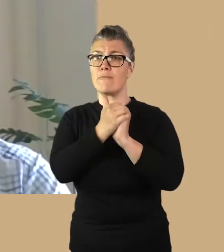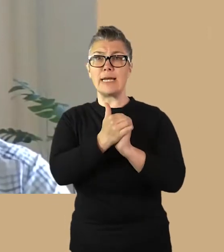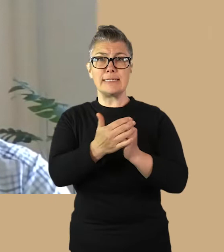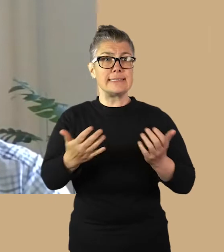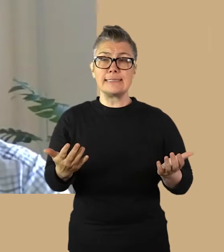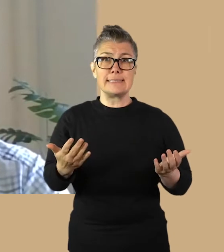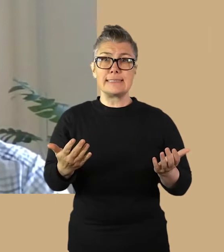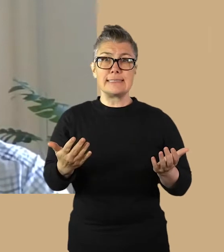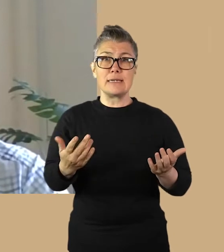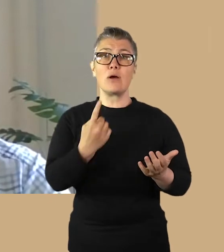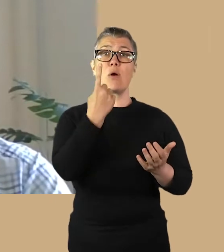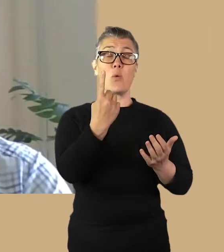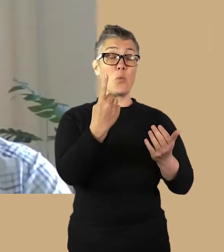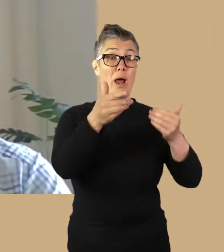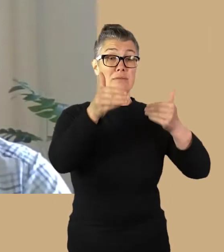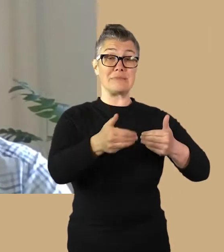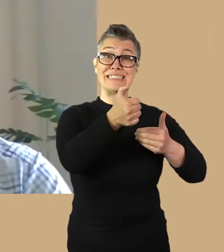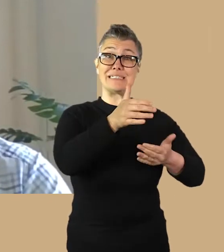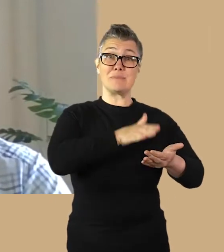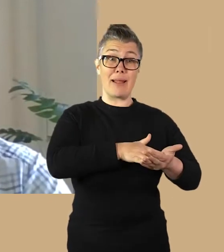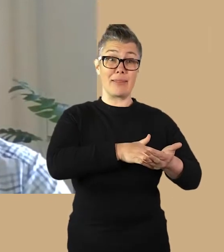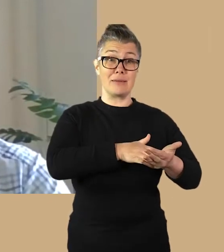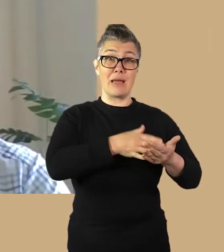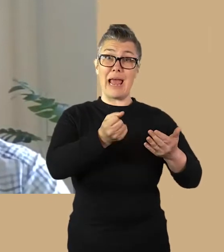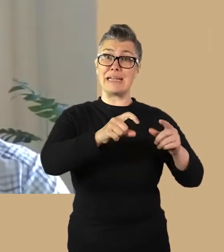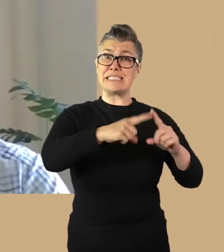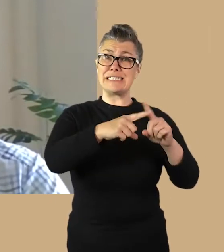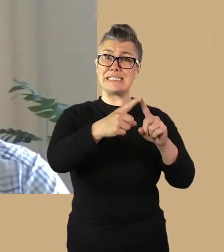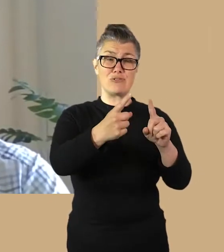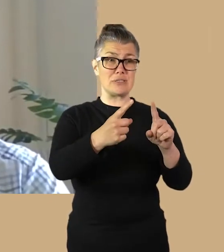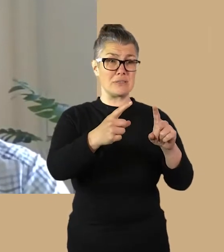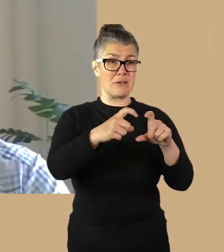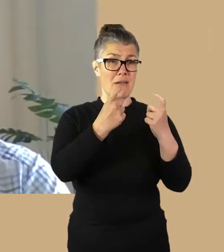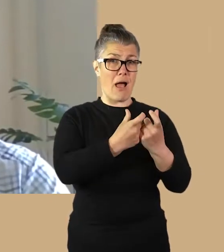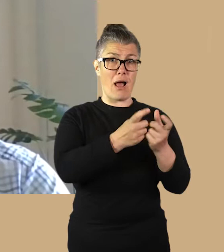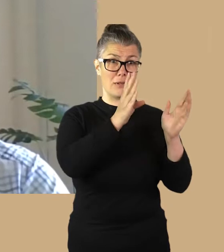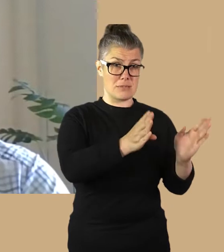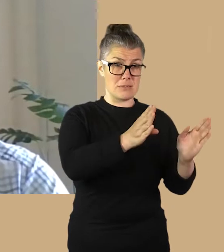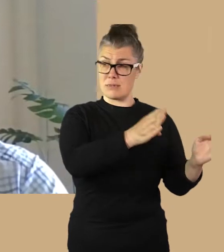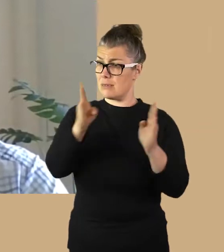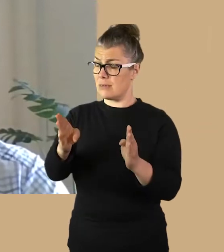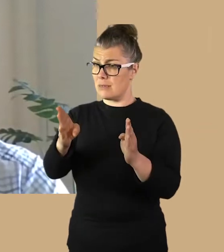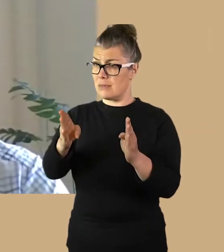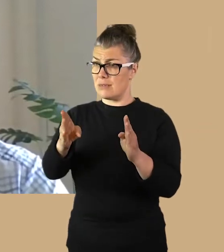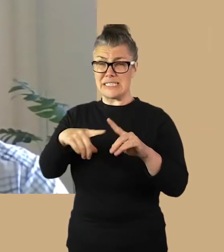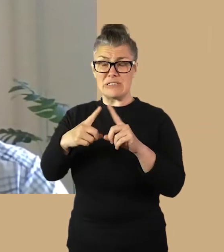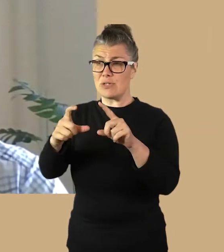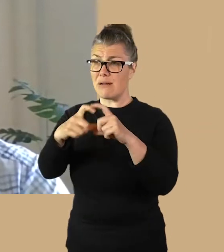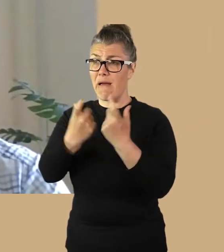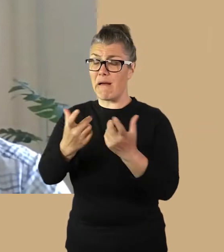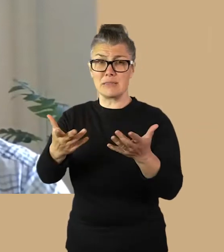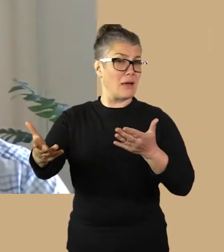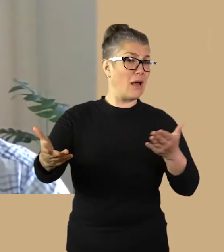in interactions with friends she made in one semester and a completely different classes and schedules in the next